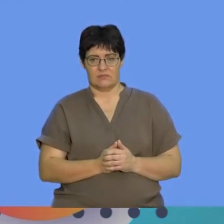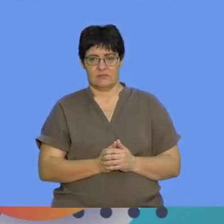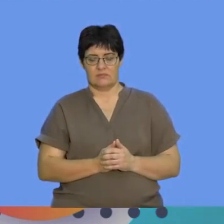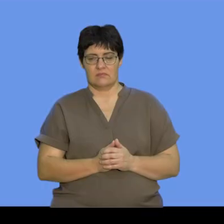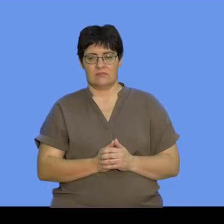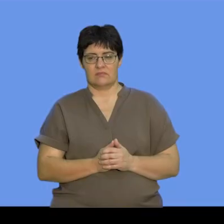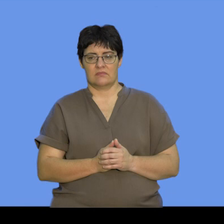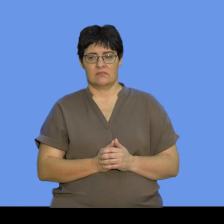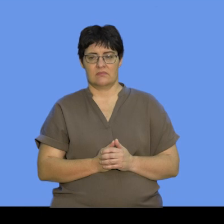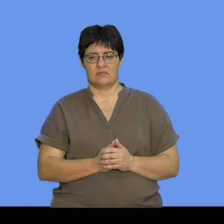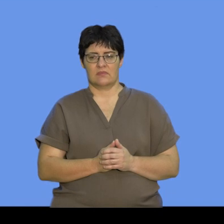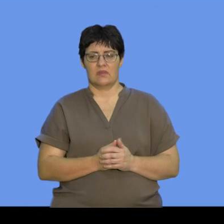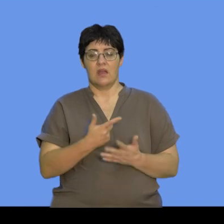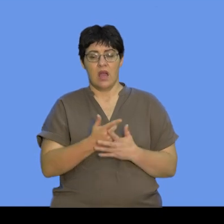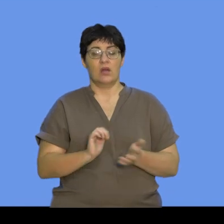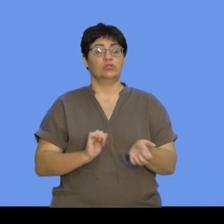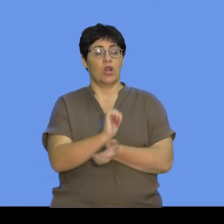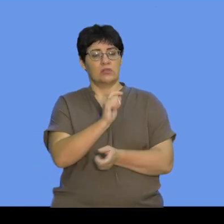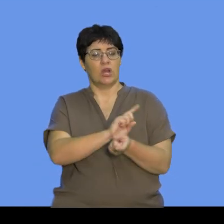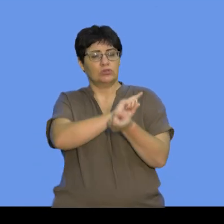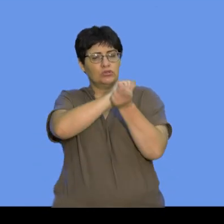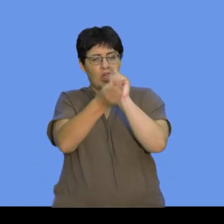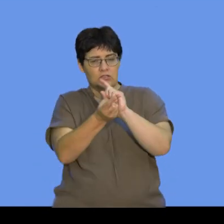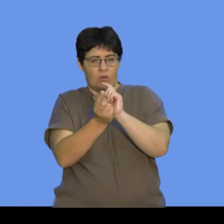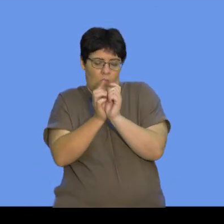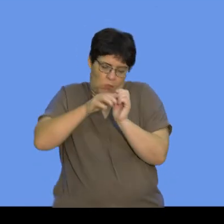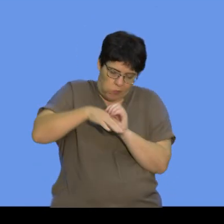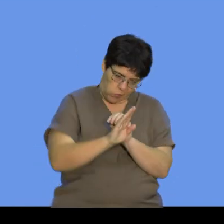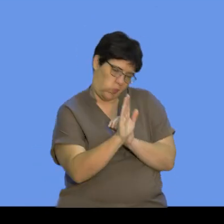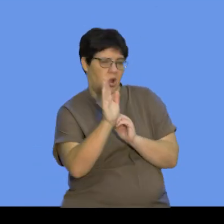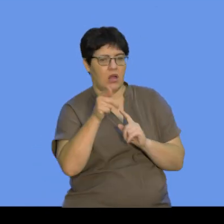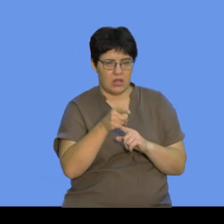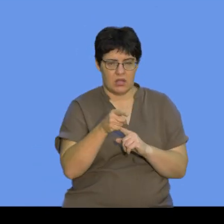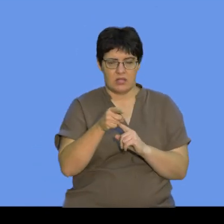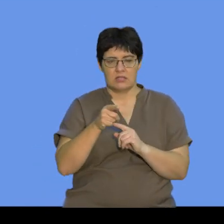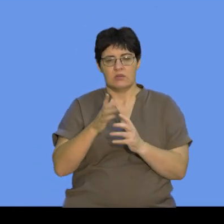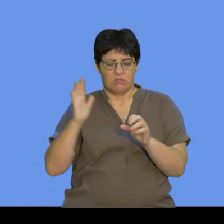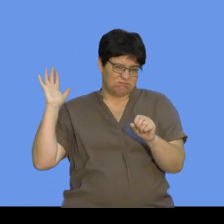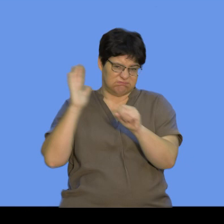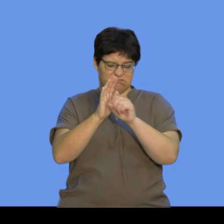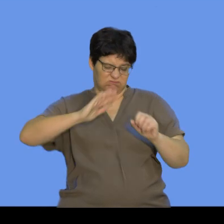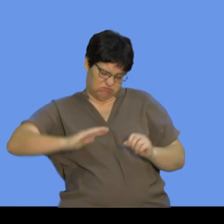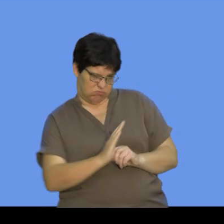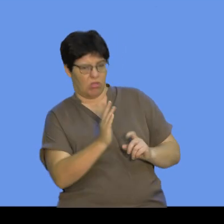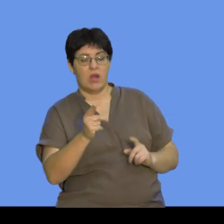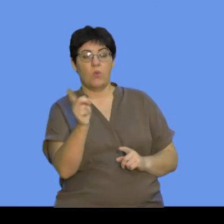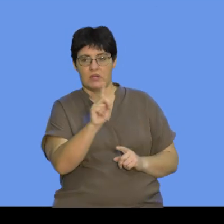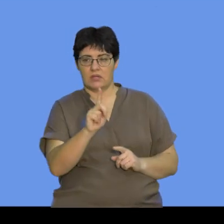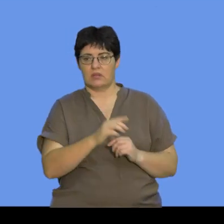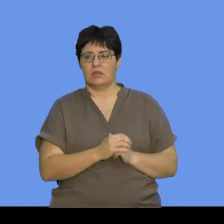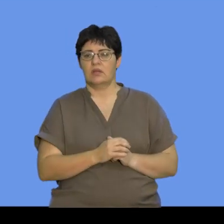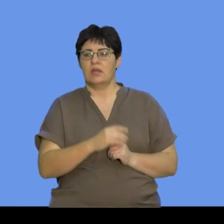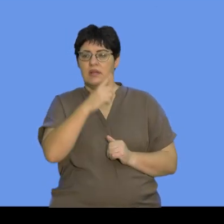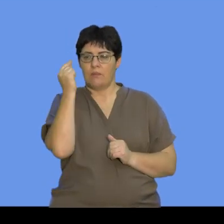Okay, and then a solid substance that changes shape. Okay, when a large force is applied to it is called malleable.